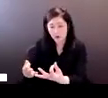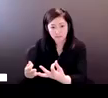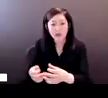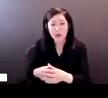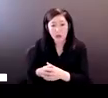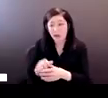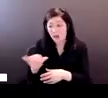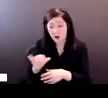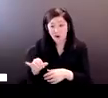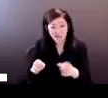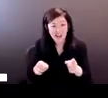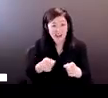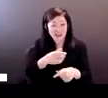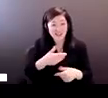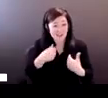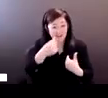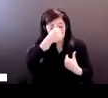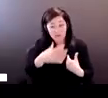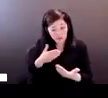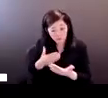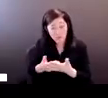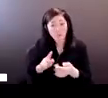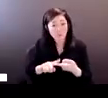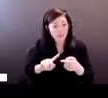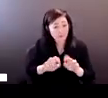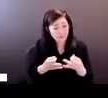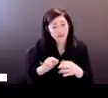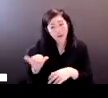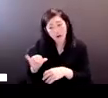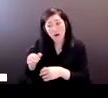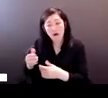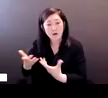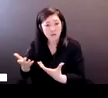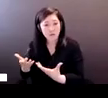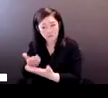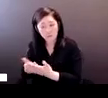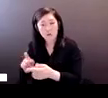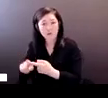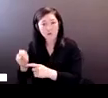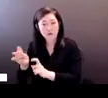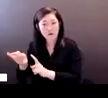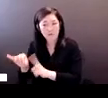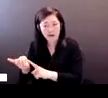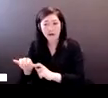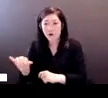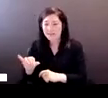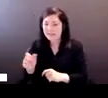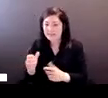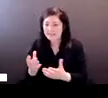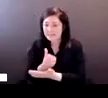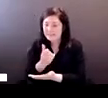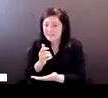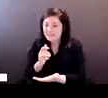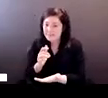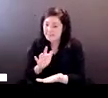family and to Mary. He also took full advantage of the isolation imposed by COVID and the fact